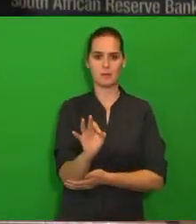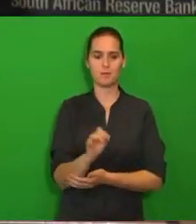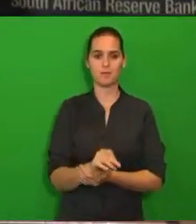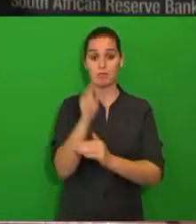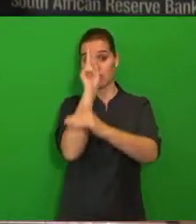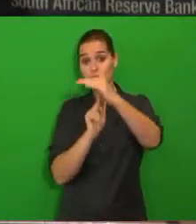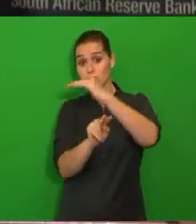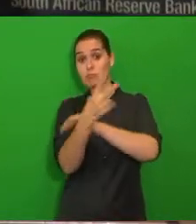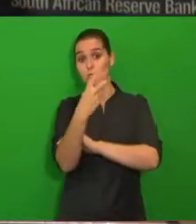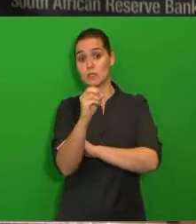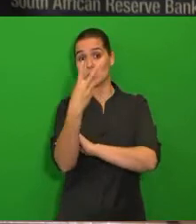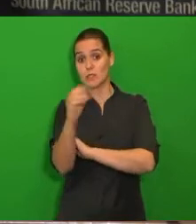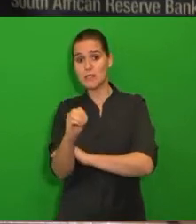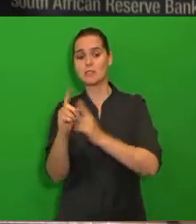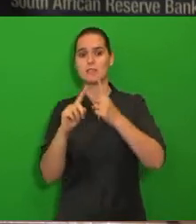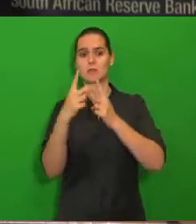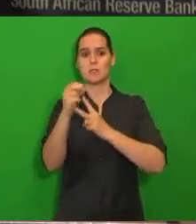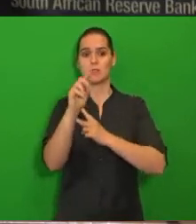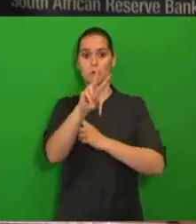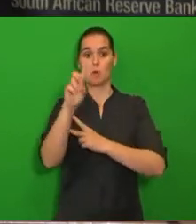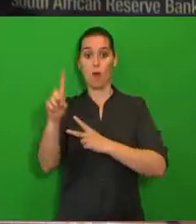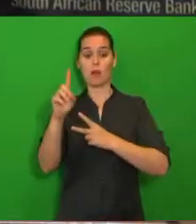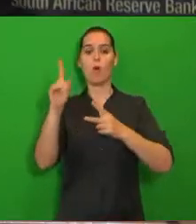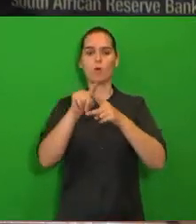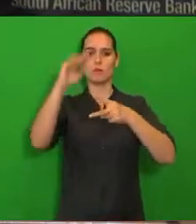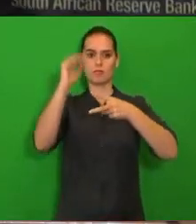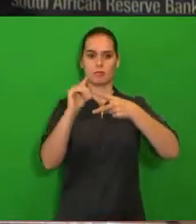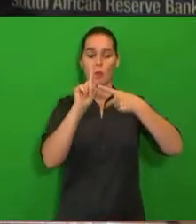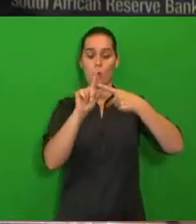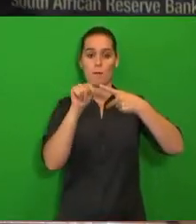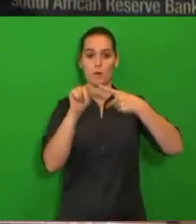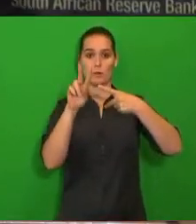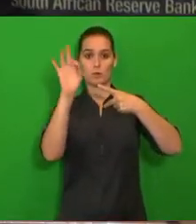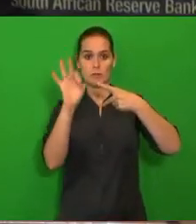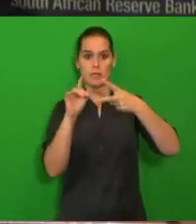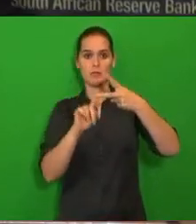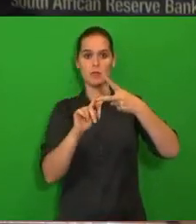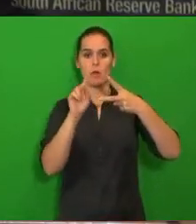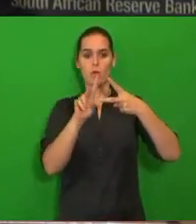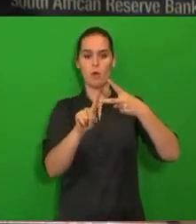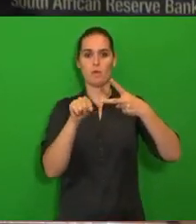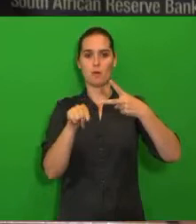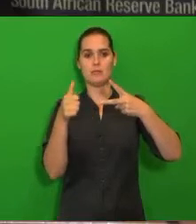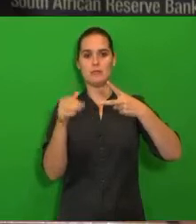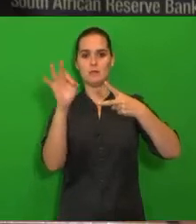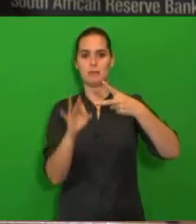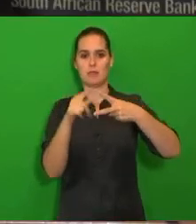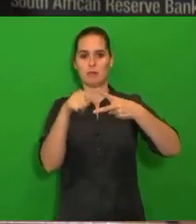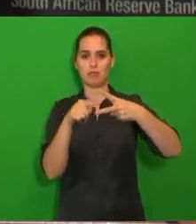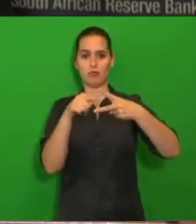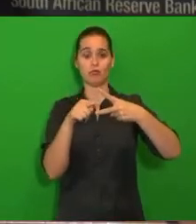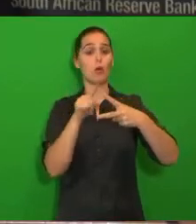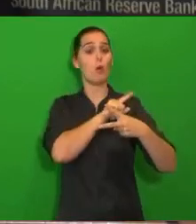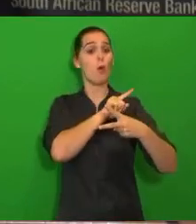for 2020 and 2021 have also decreased to 1.2% and 1.6% respectively,